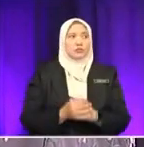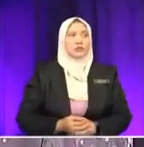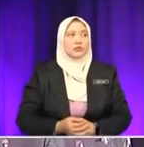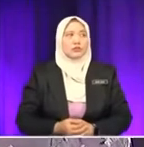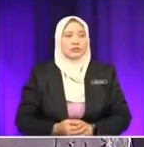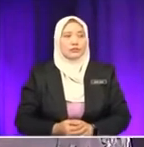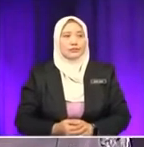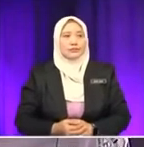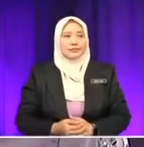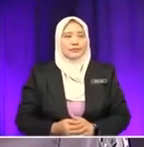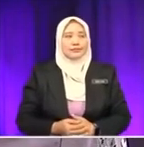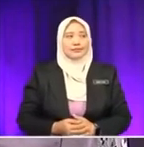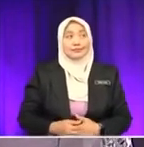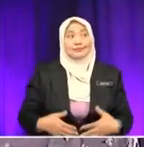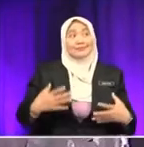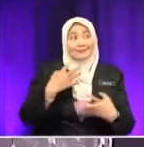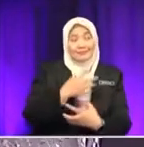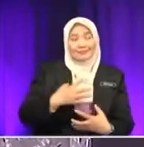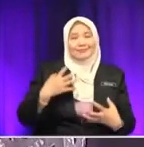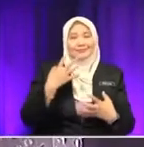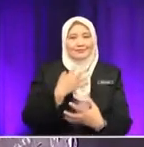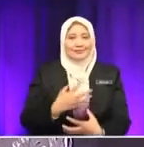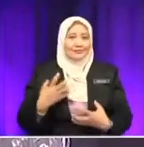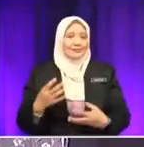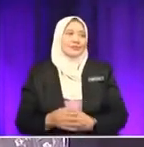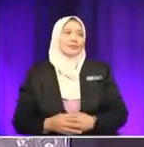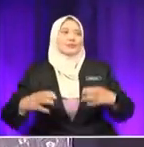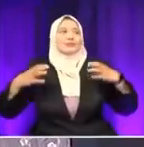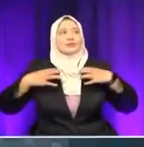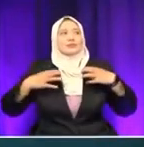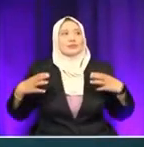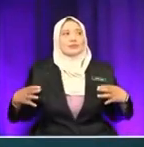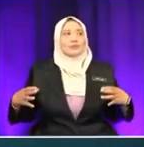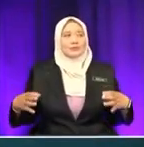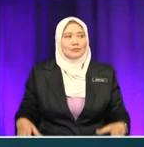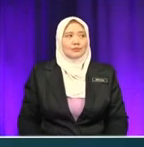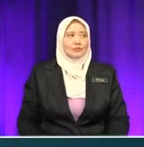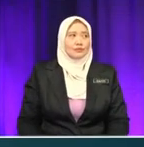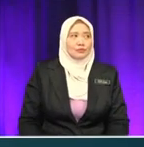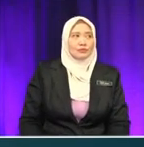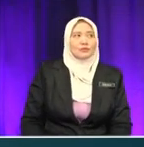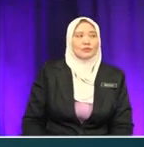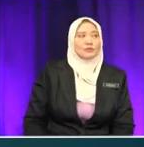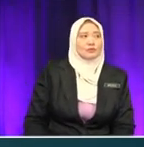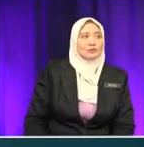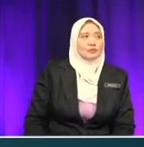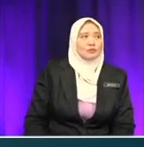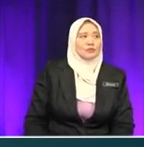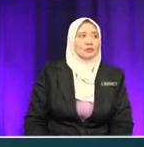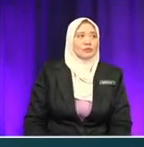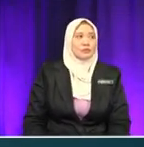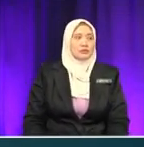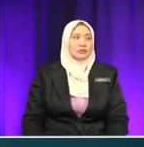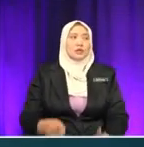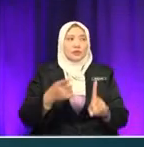holiday. School holidays, right? Okay, so now the task is suggestions on the activities. Now, let us look at the first step where